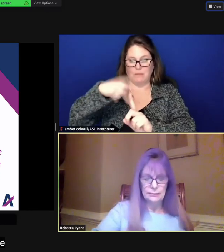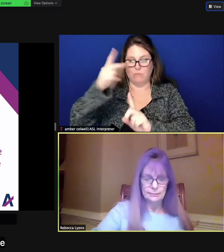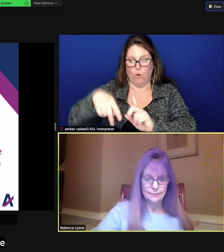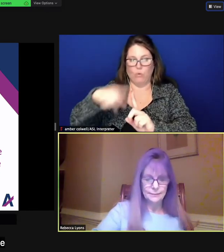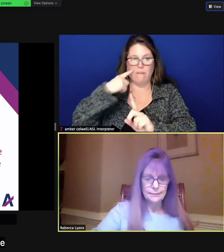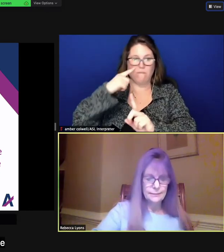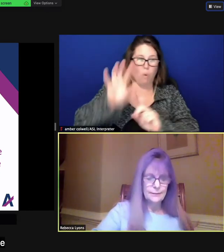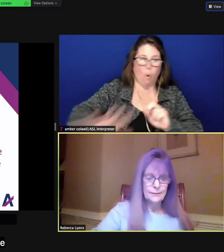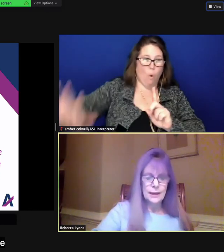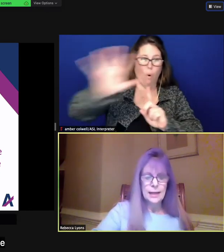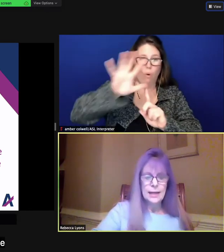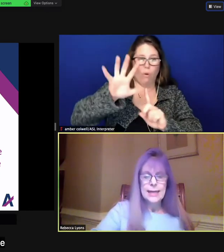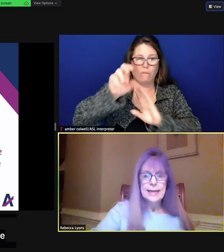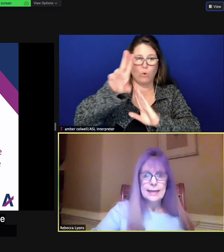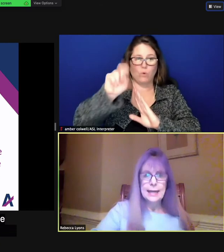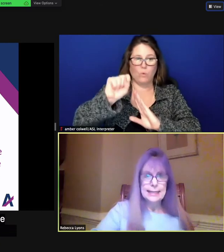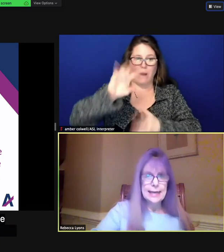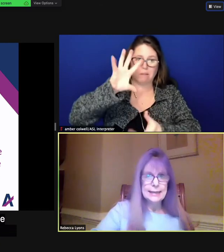country.